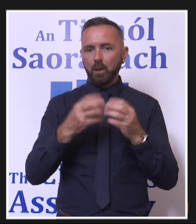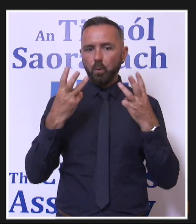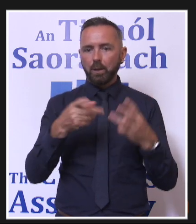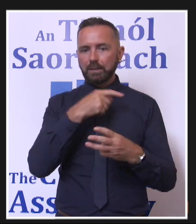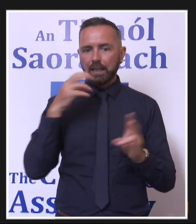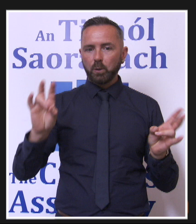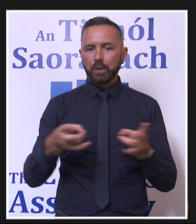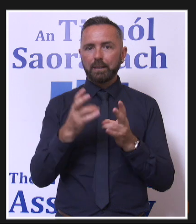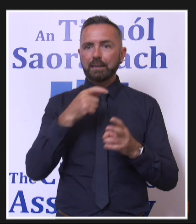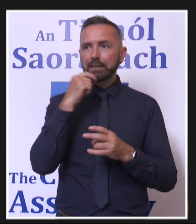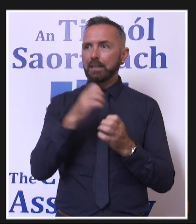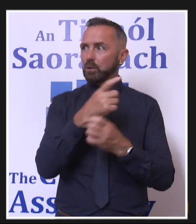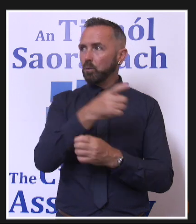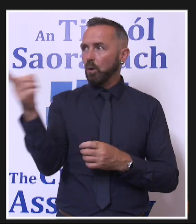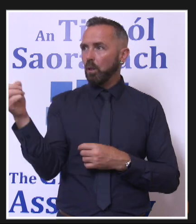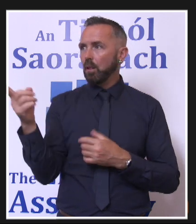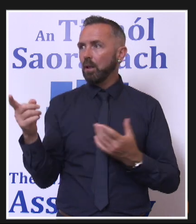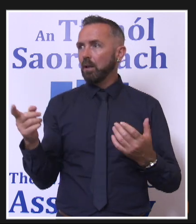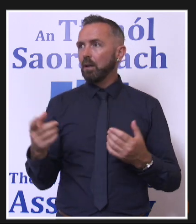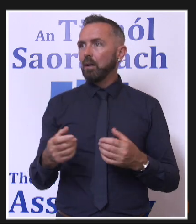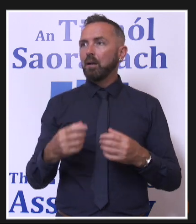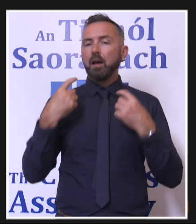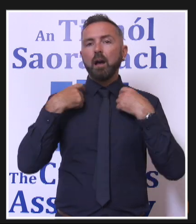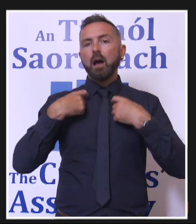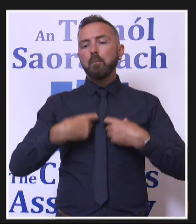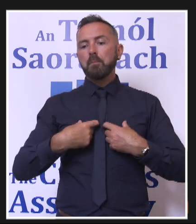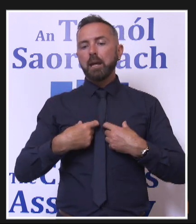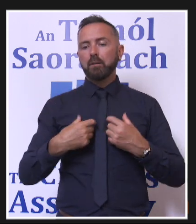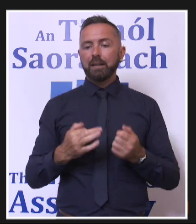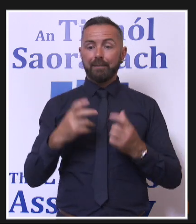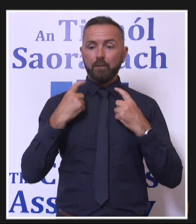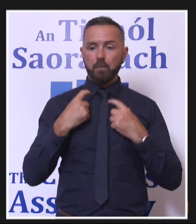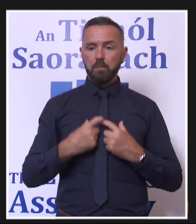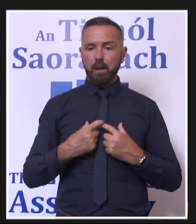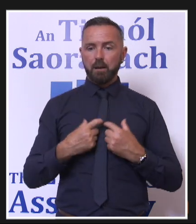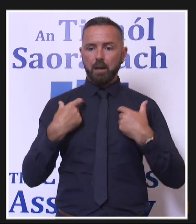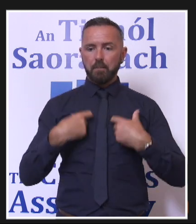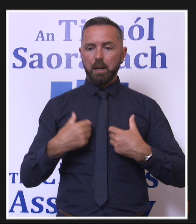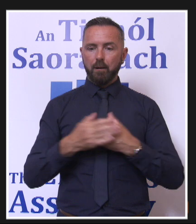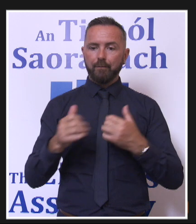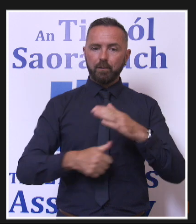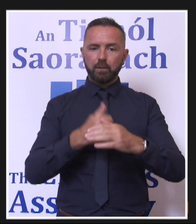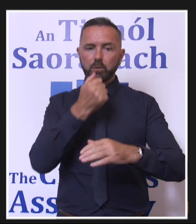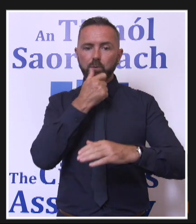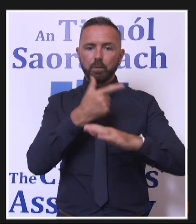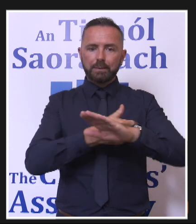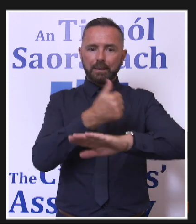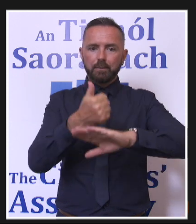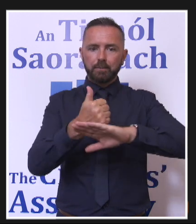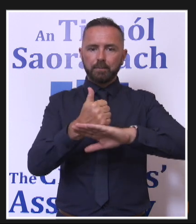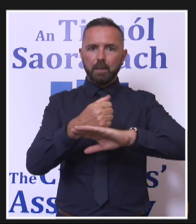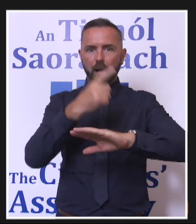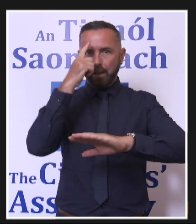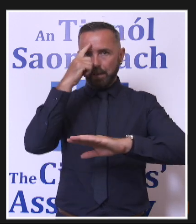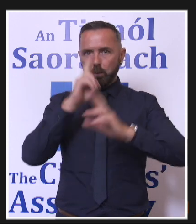this to the room? If a mayor of Dublin was in place with a combined authority or whatever structure you agree on, I think we'd be